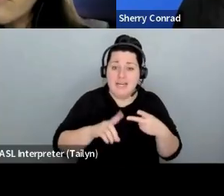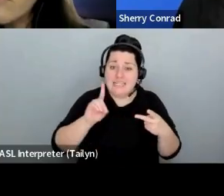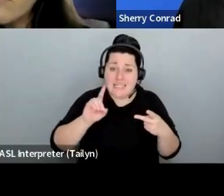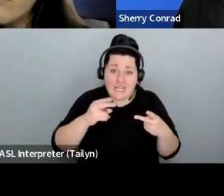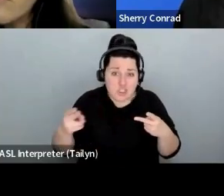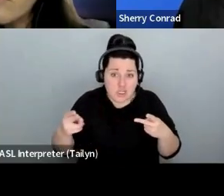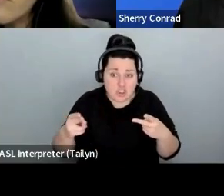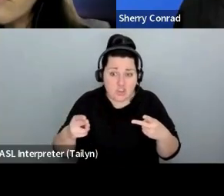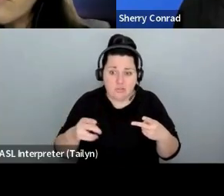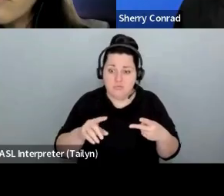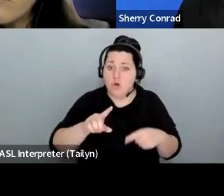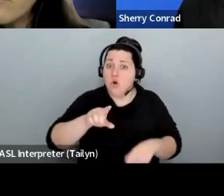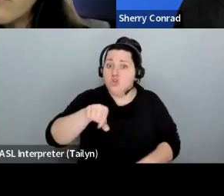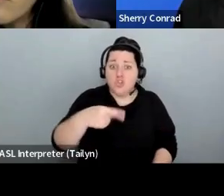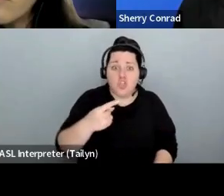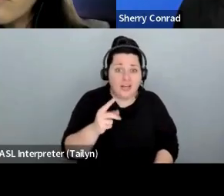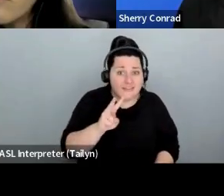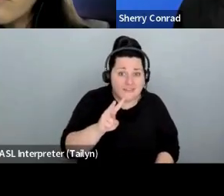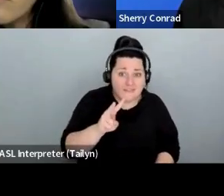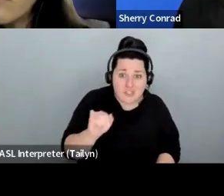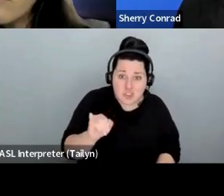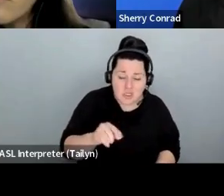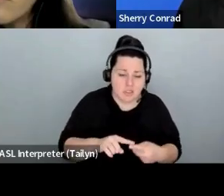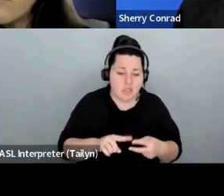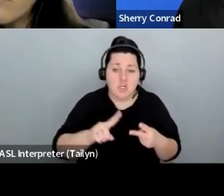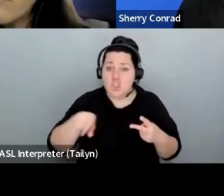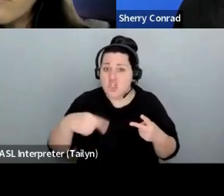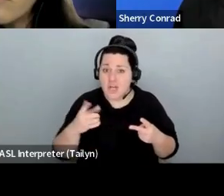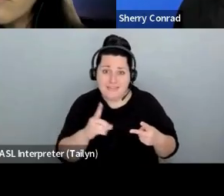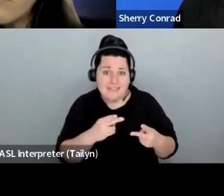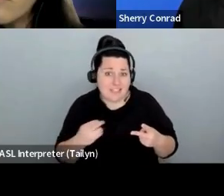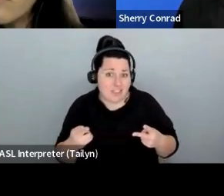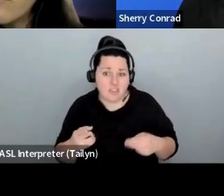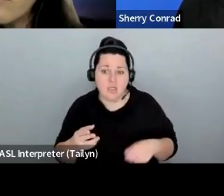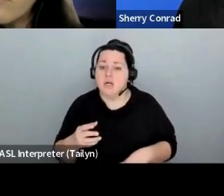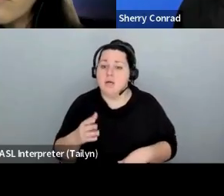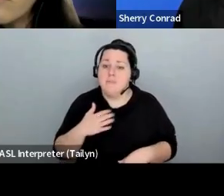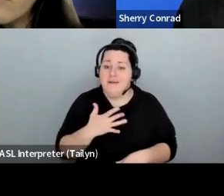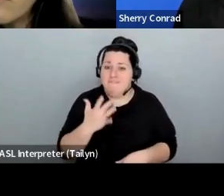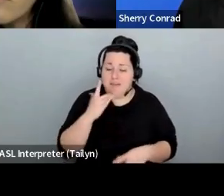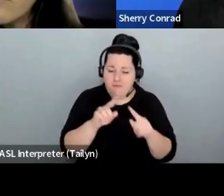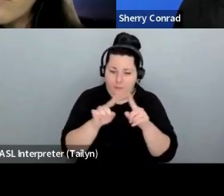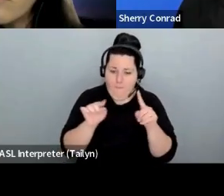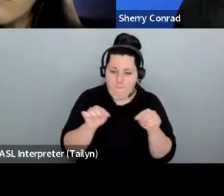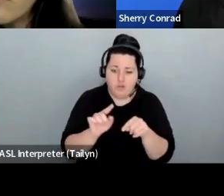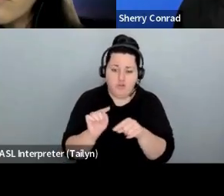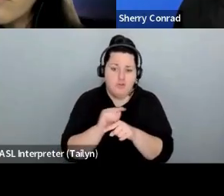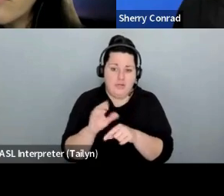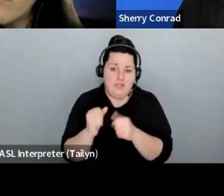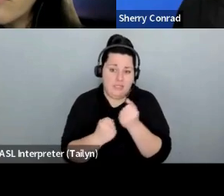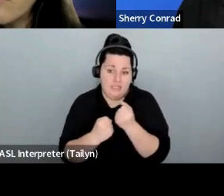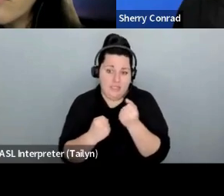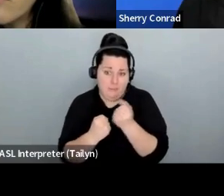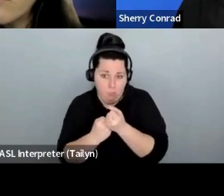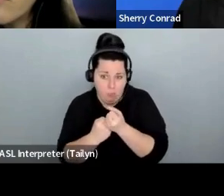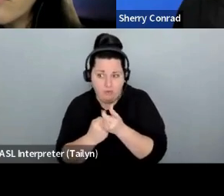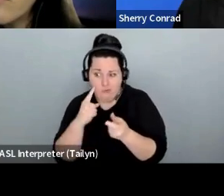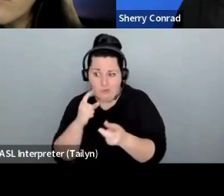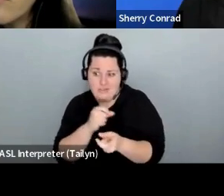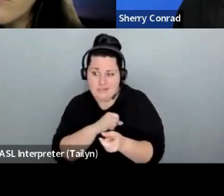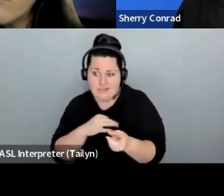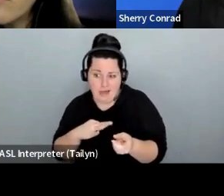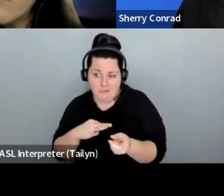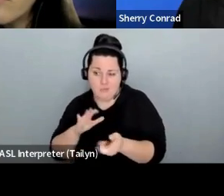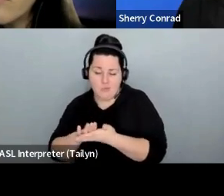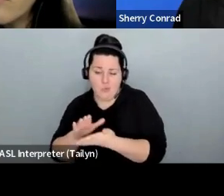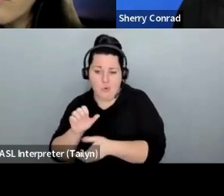DHH, just vision, just DHH. We could check my favorite box on an IEP of like training and support staff for school personnel, saying